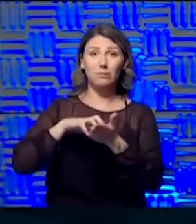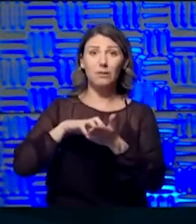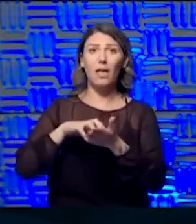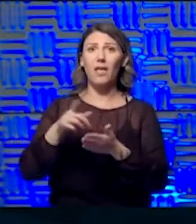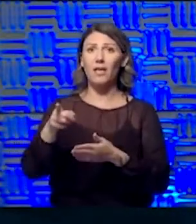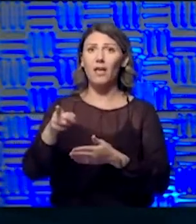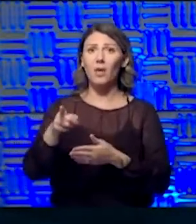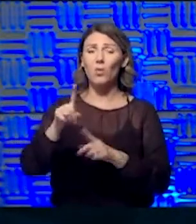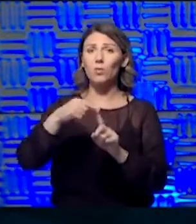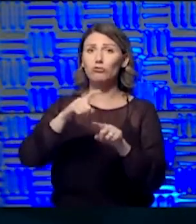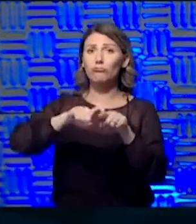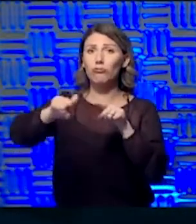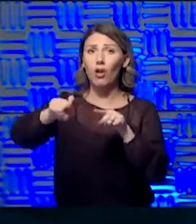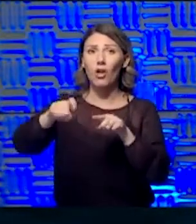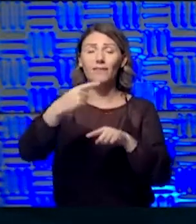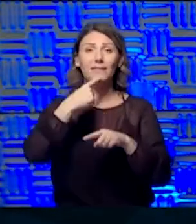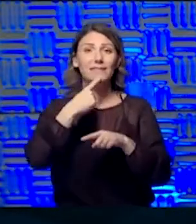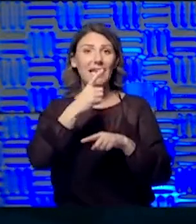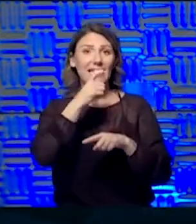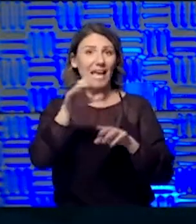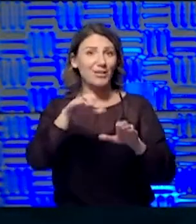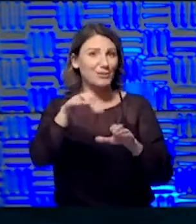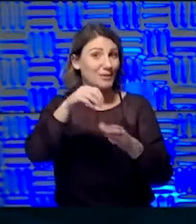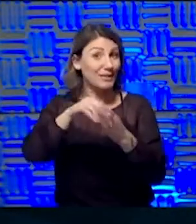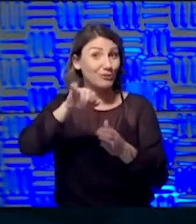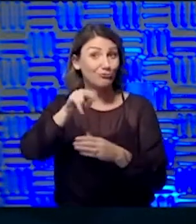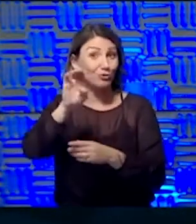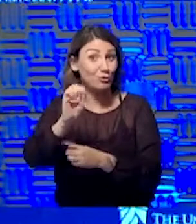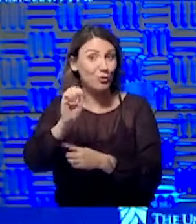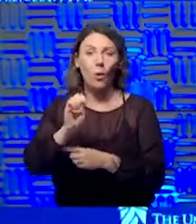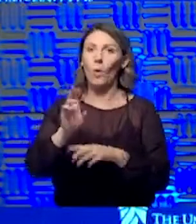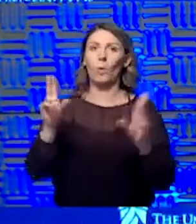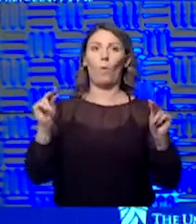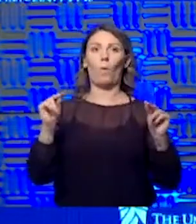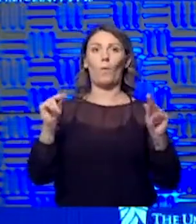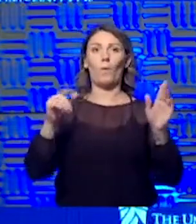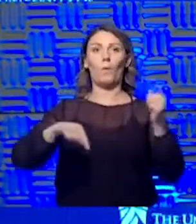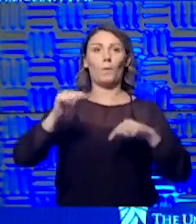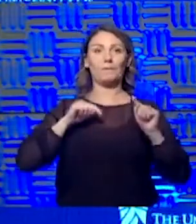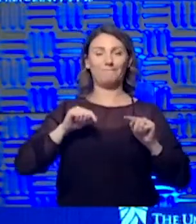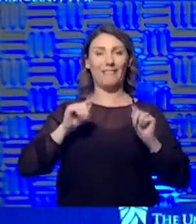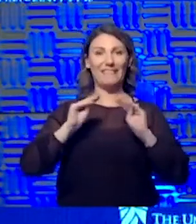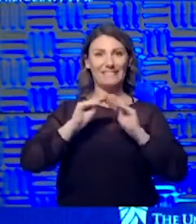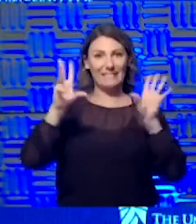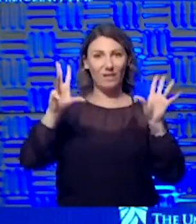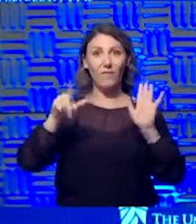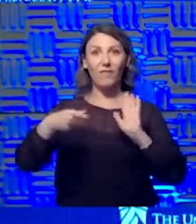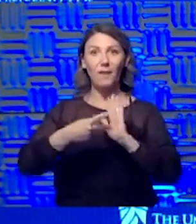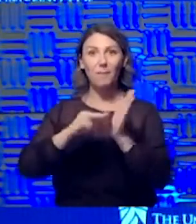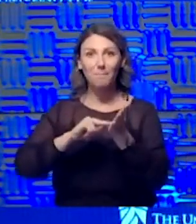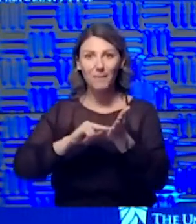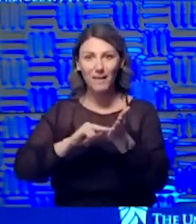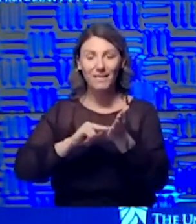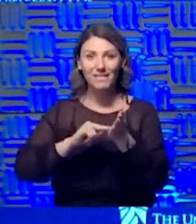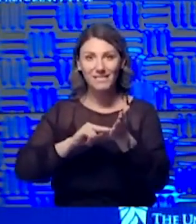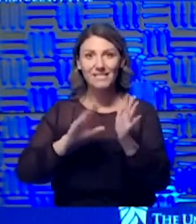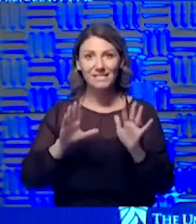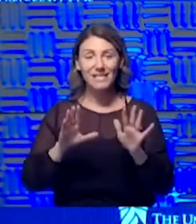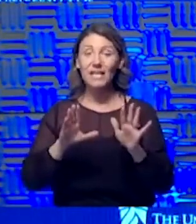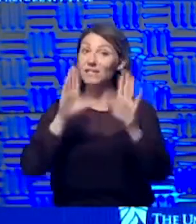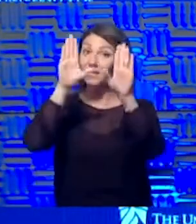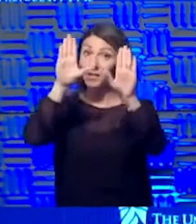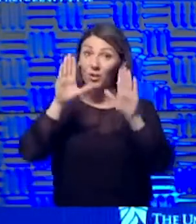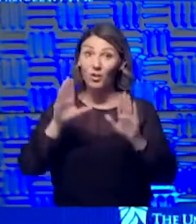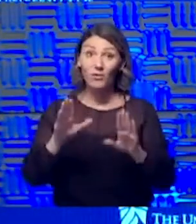June. Let's clarify that. Yeah. No, so I think what that means is we've not. That's a